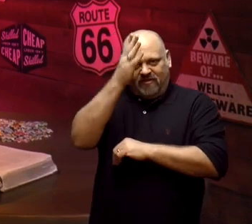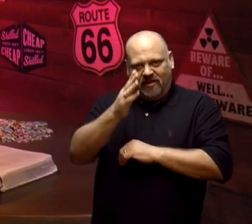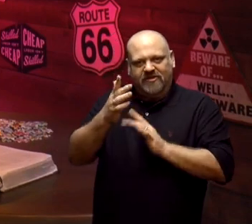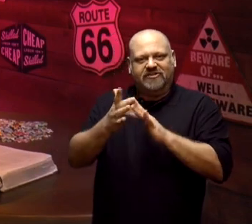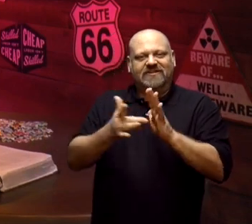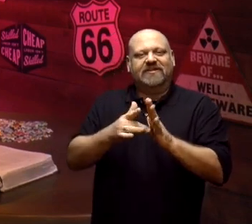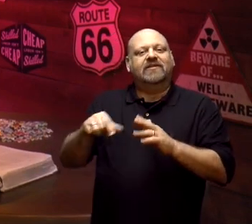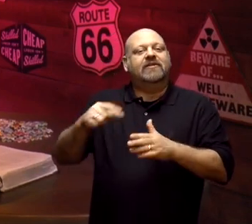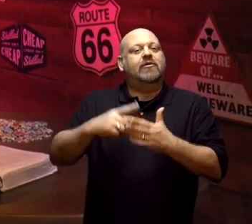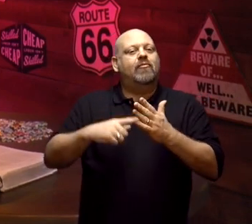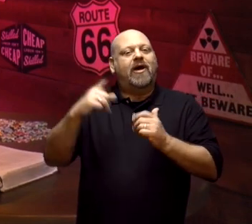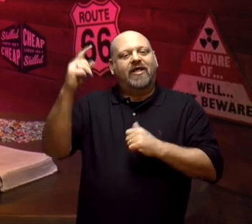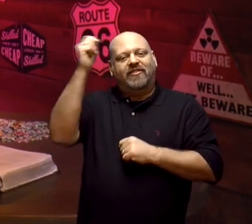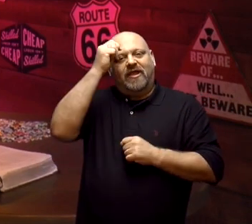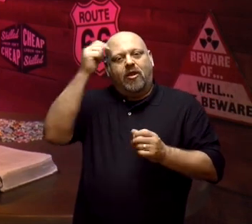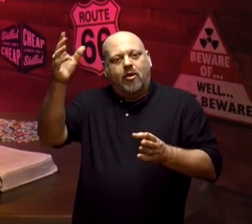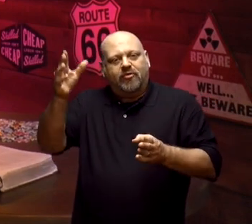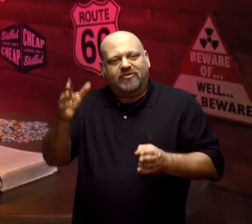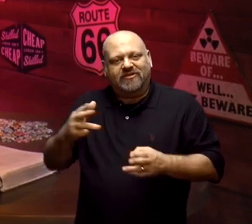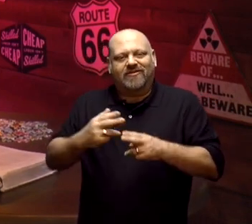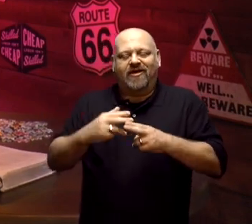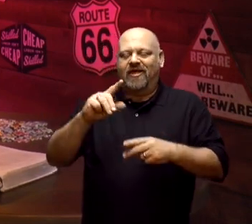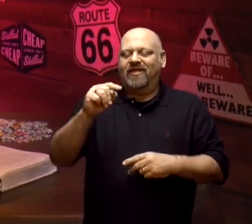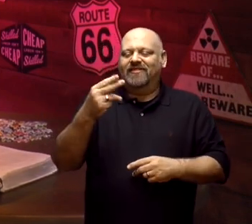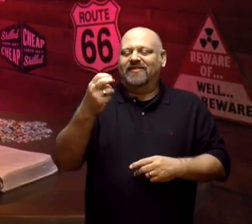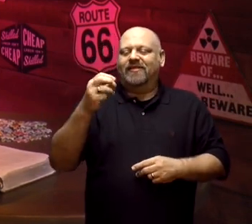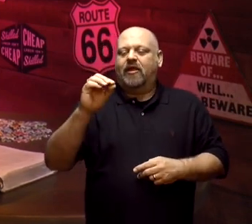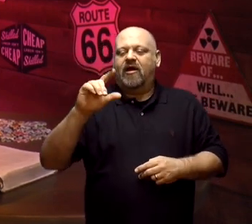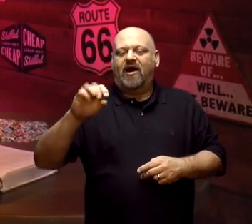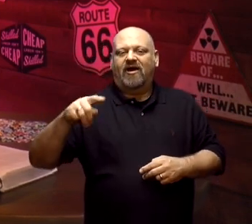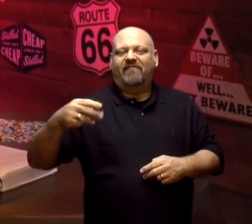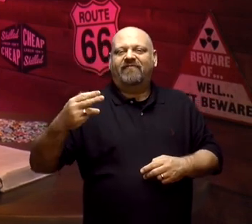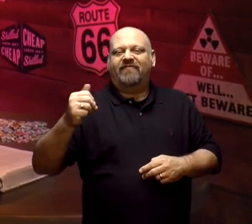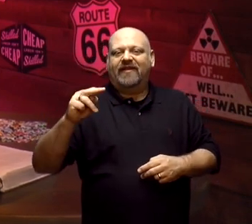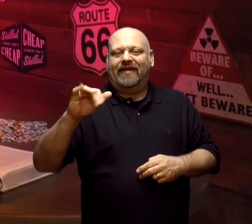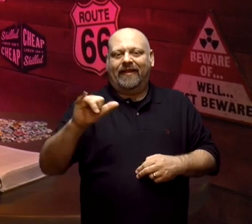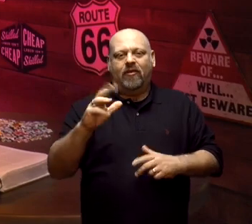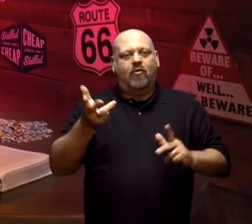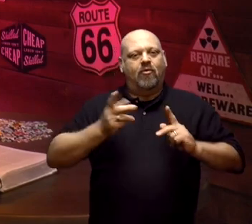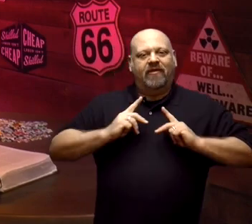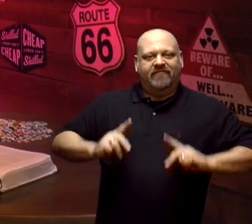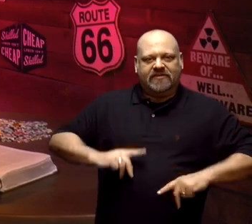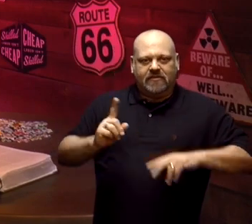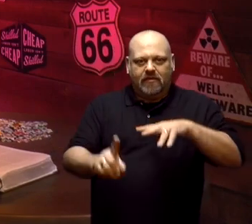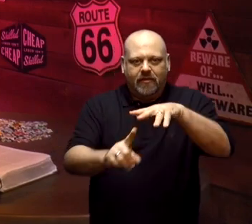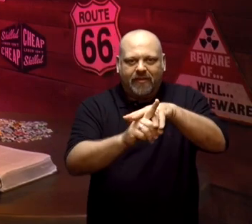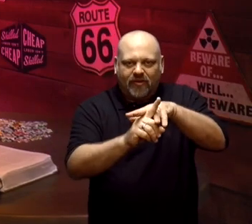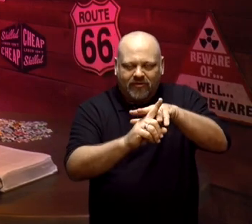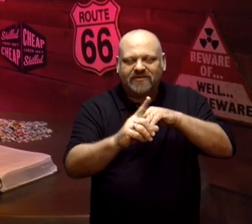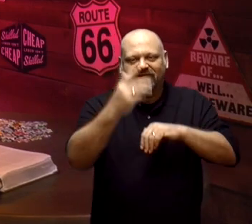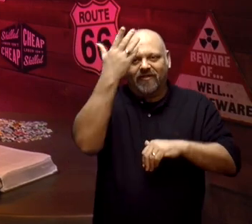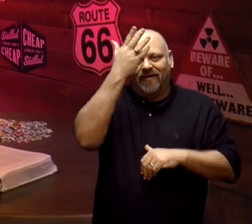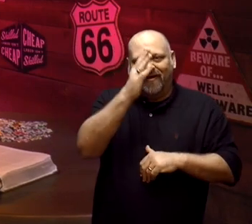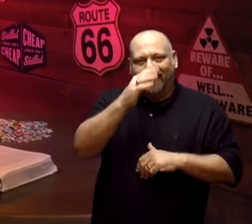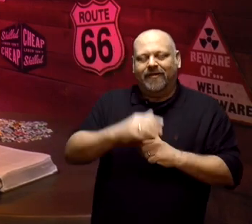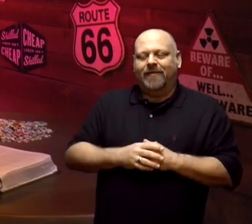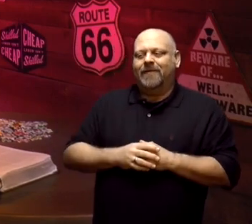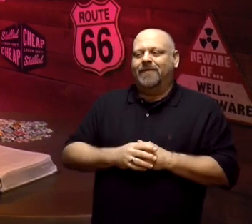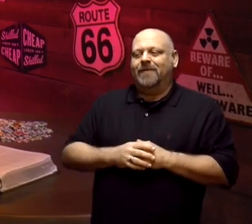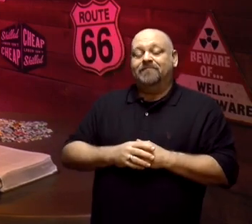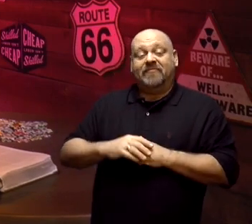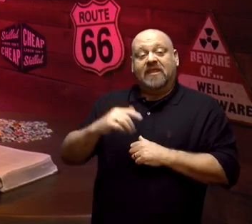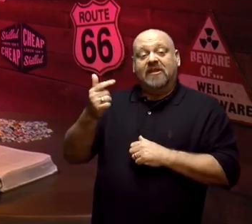call a theophany, or a physical appearance of God. In Genesis